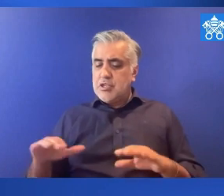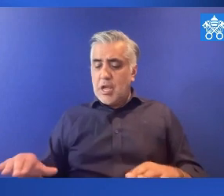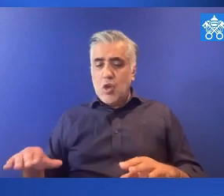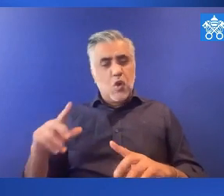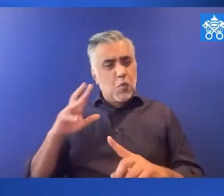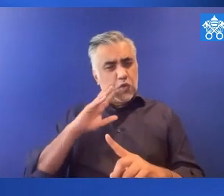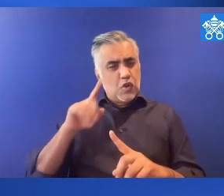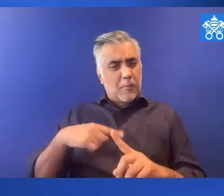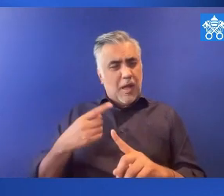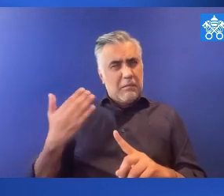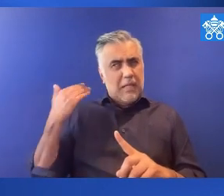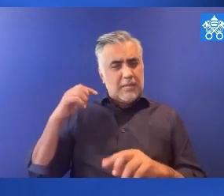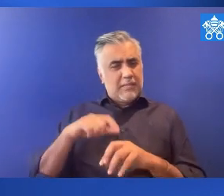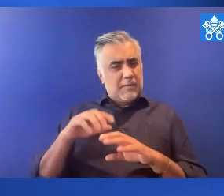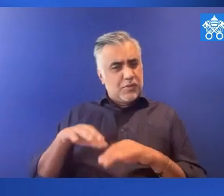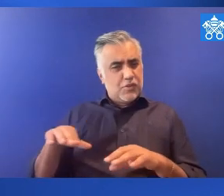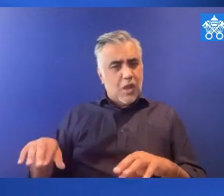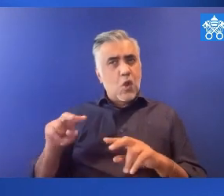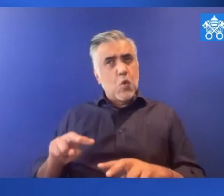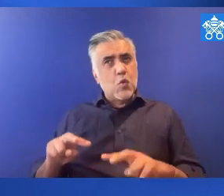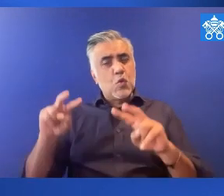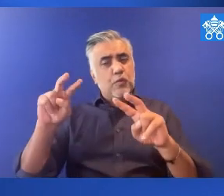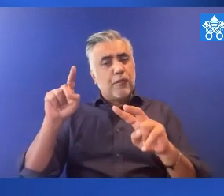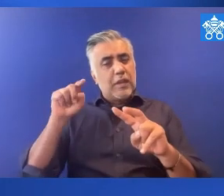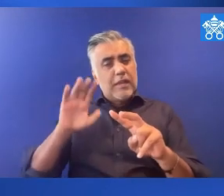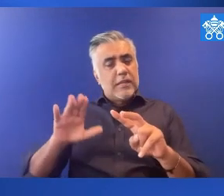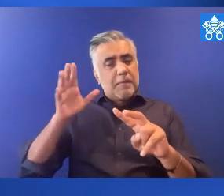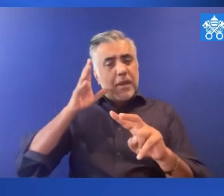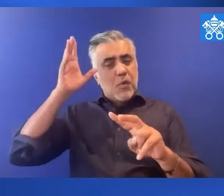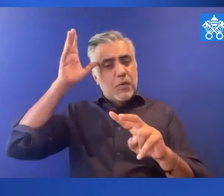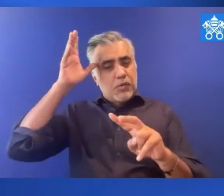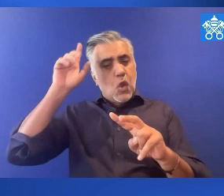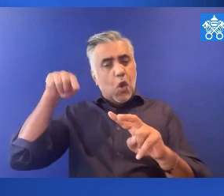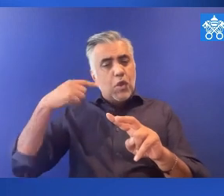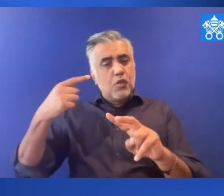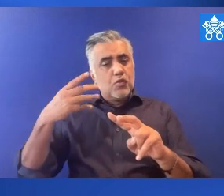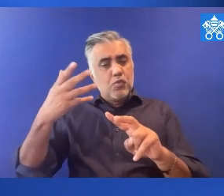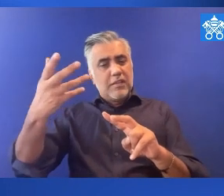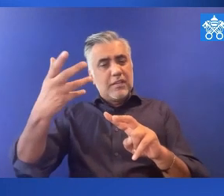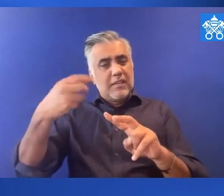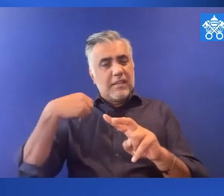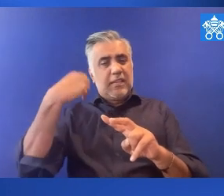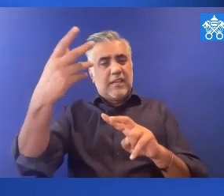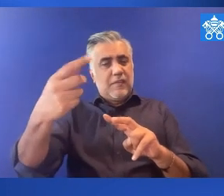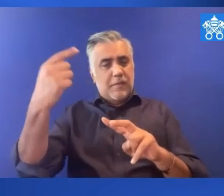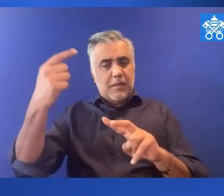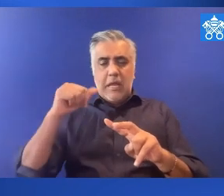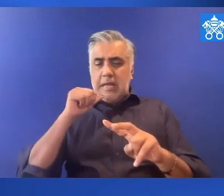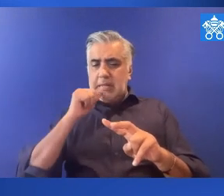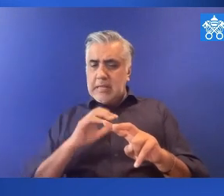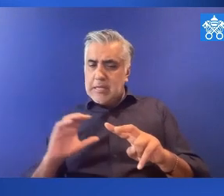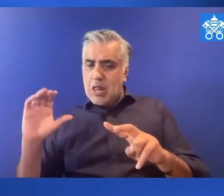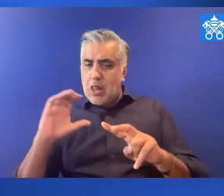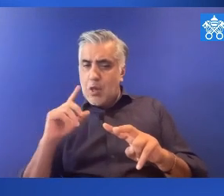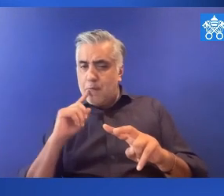This is the dynamic of the child whom we spoke about last time, who looks for his or her parents only to